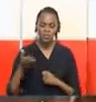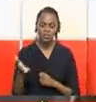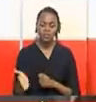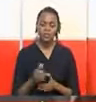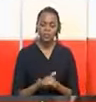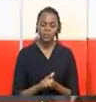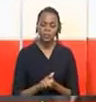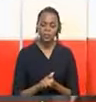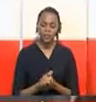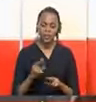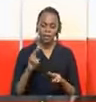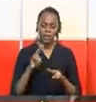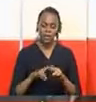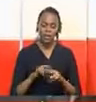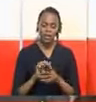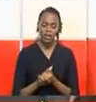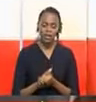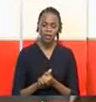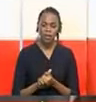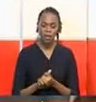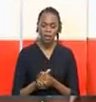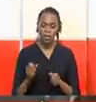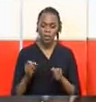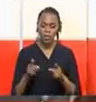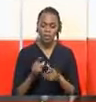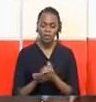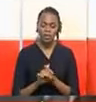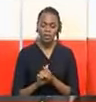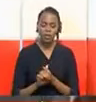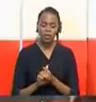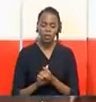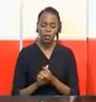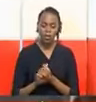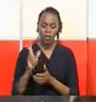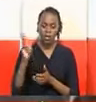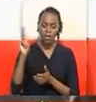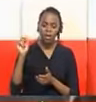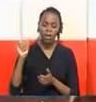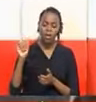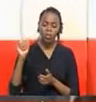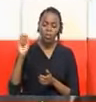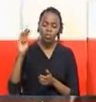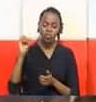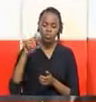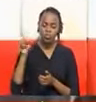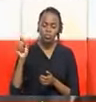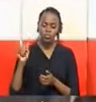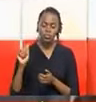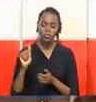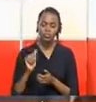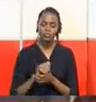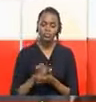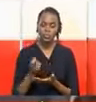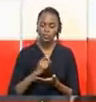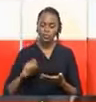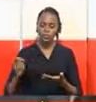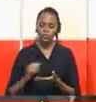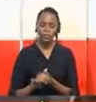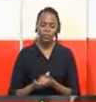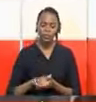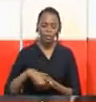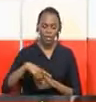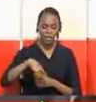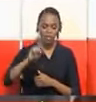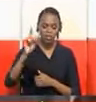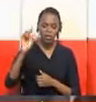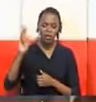I became one of the starting players for Kamuzu Academy's senior basketball team. And then when I left KA,